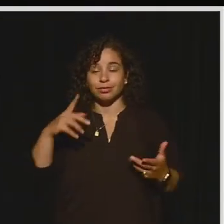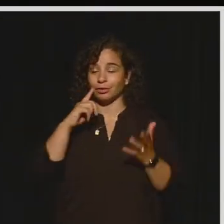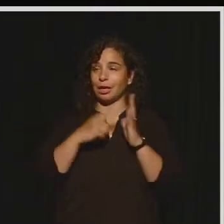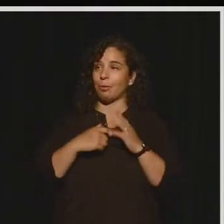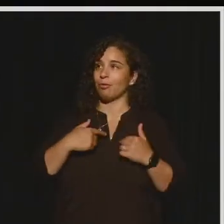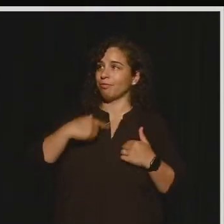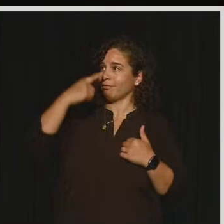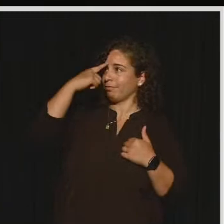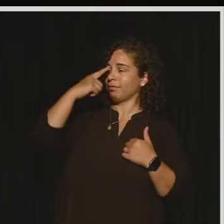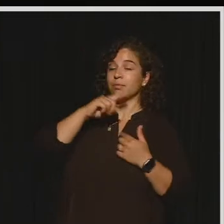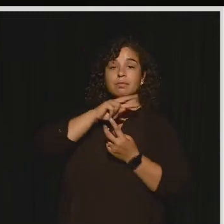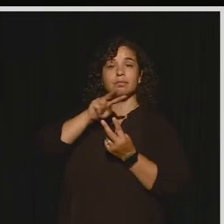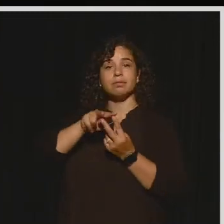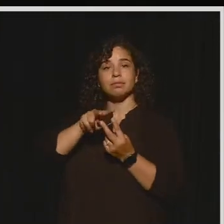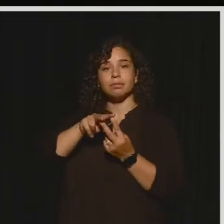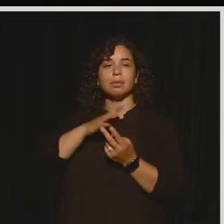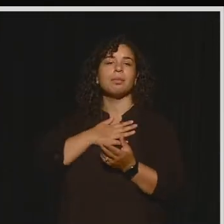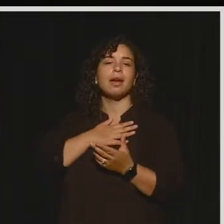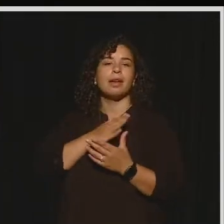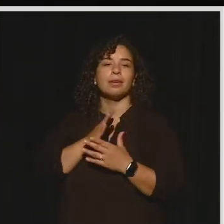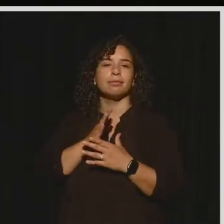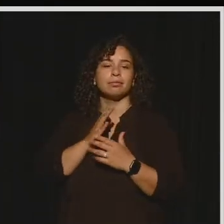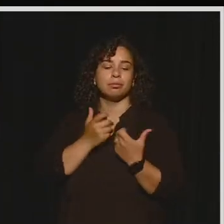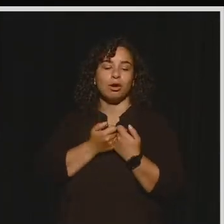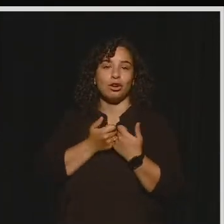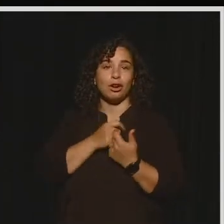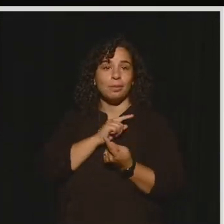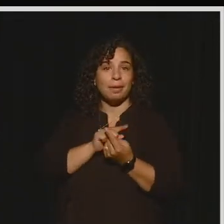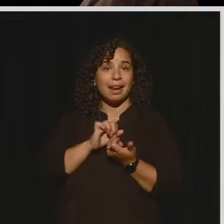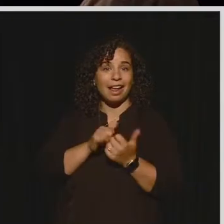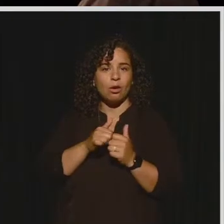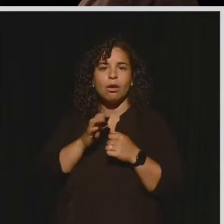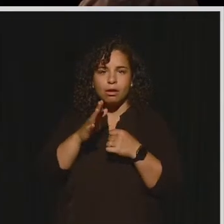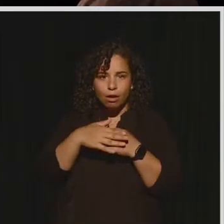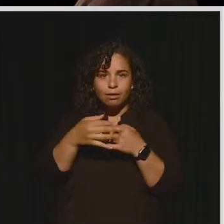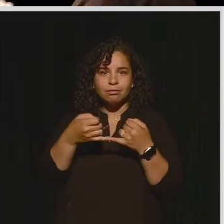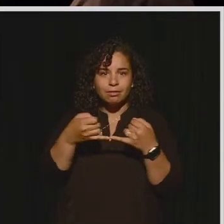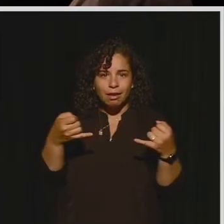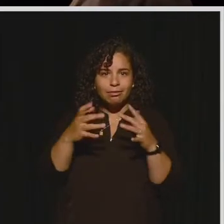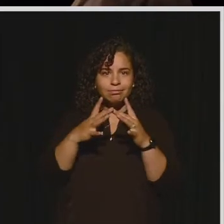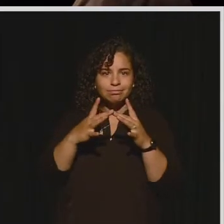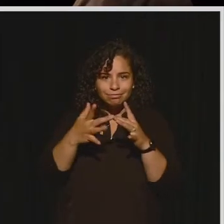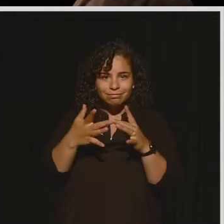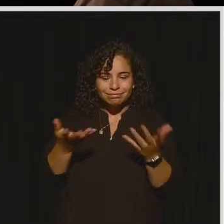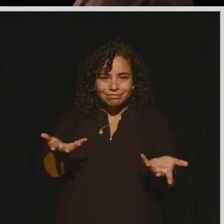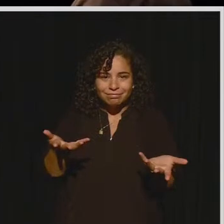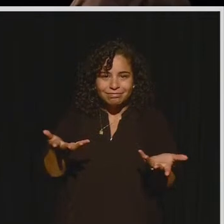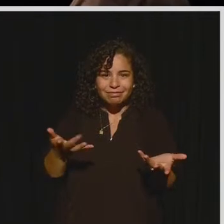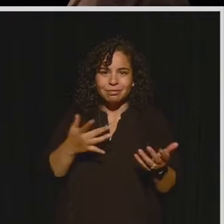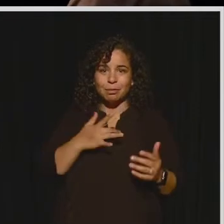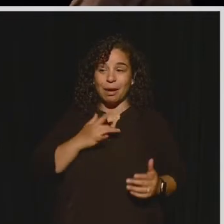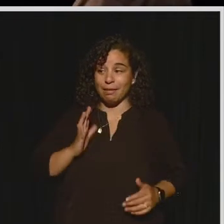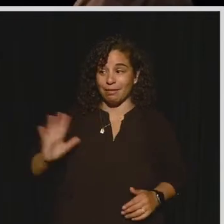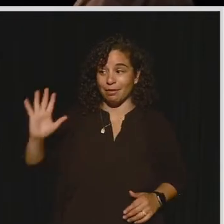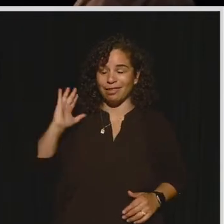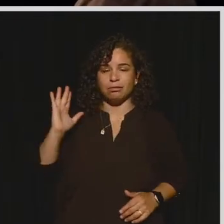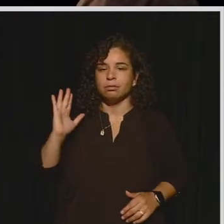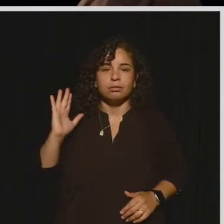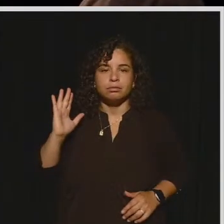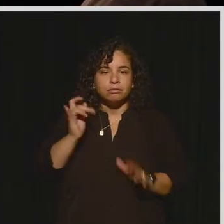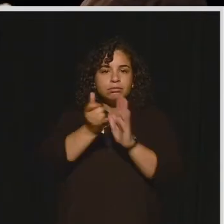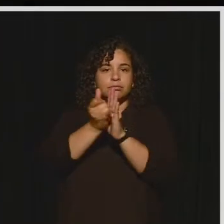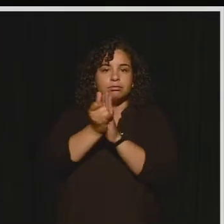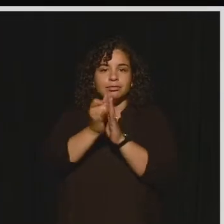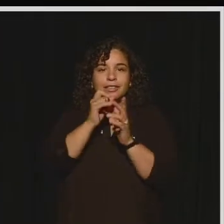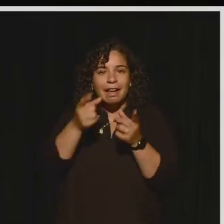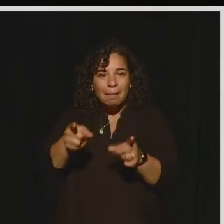my partner online, and that is not something that, you know, folks did. It didn't exist. So